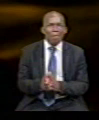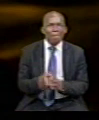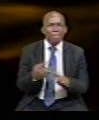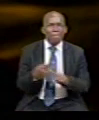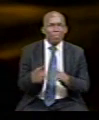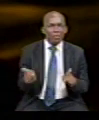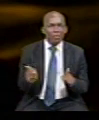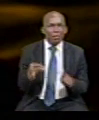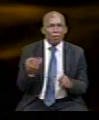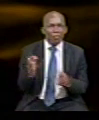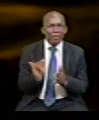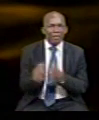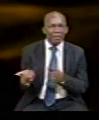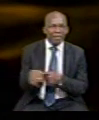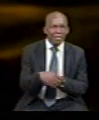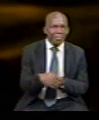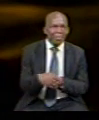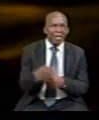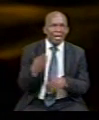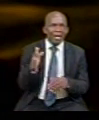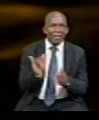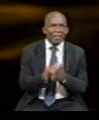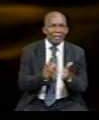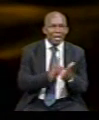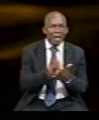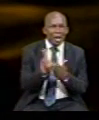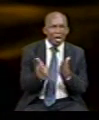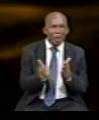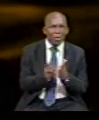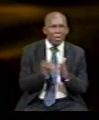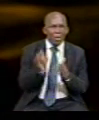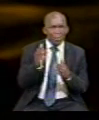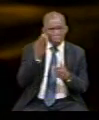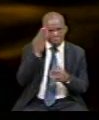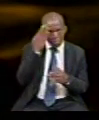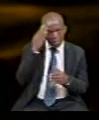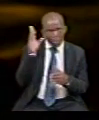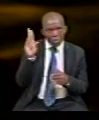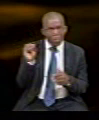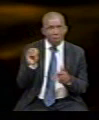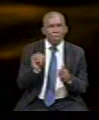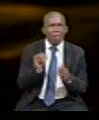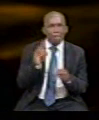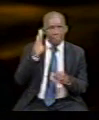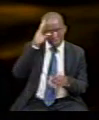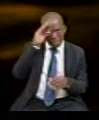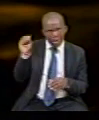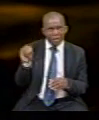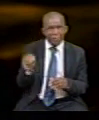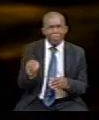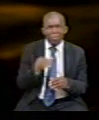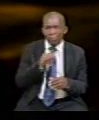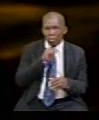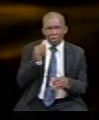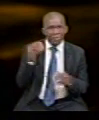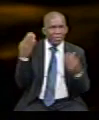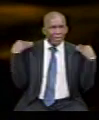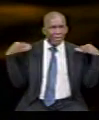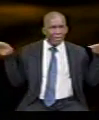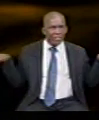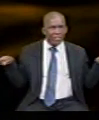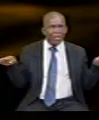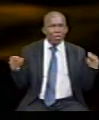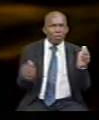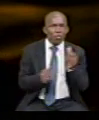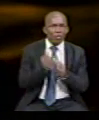but of that day and that hour knoweth no man, no, not the angels which are